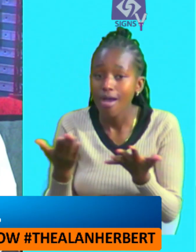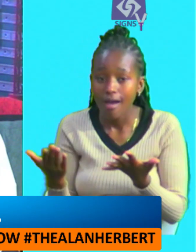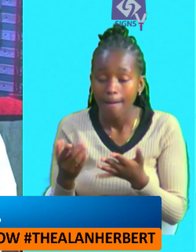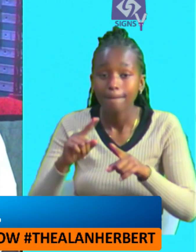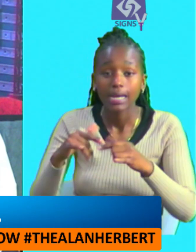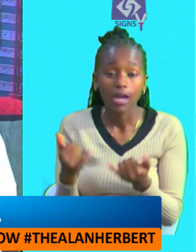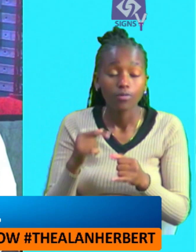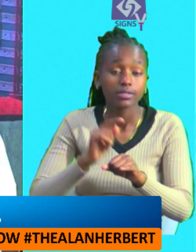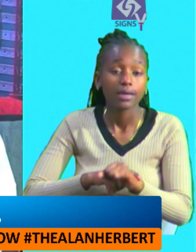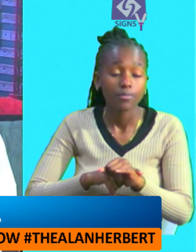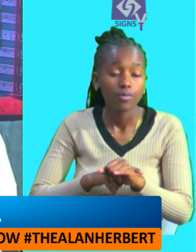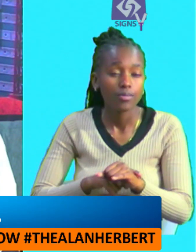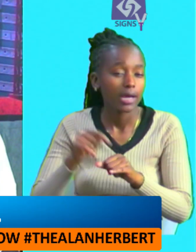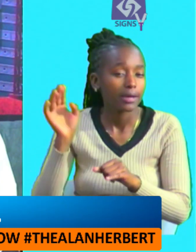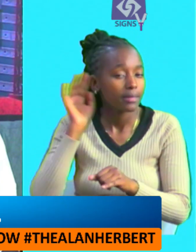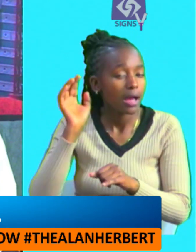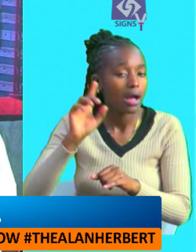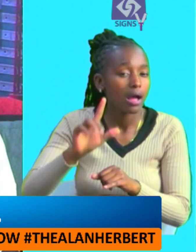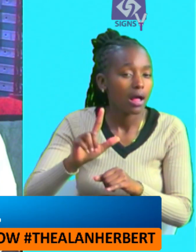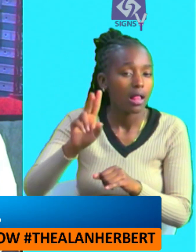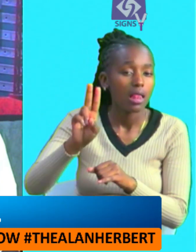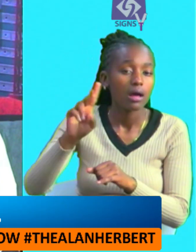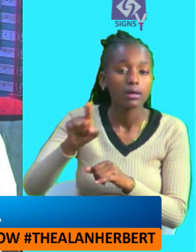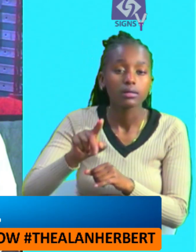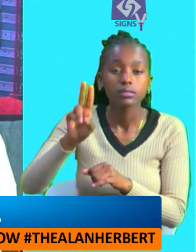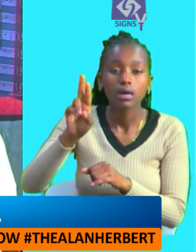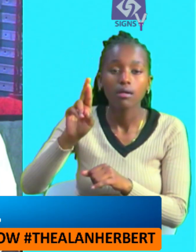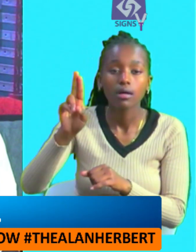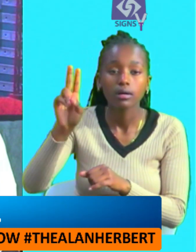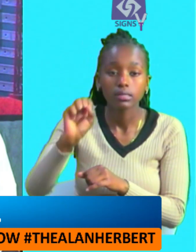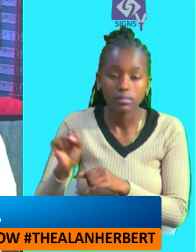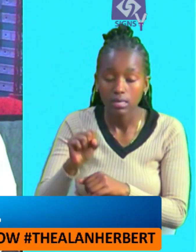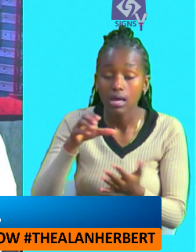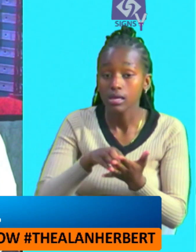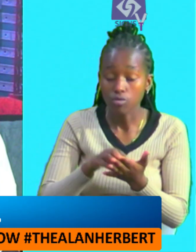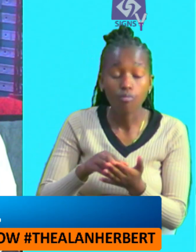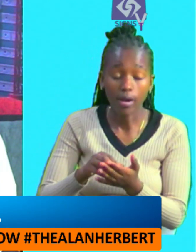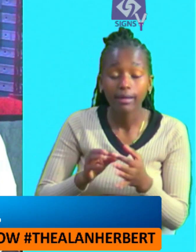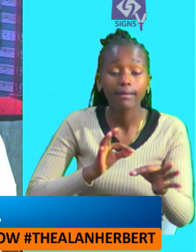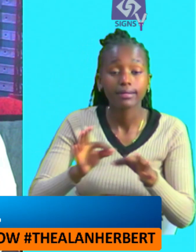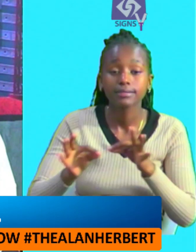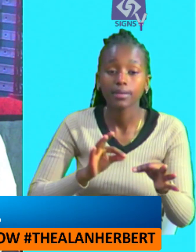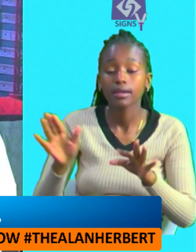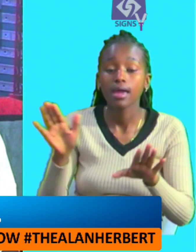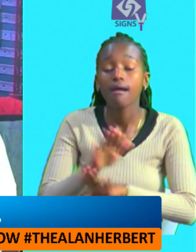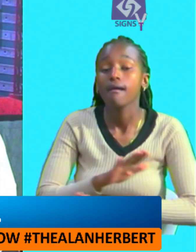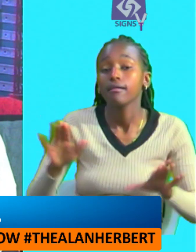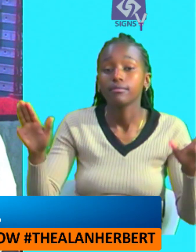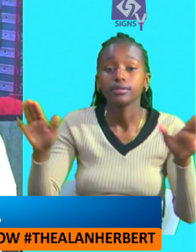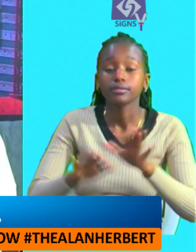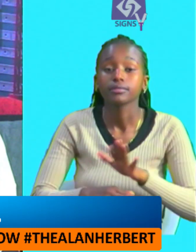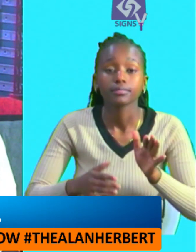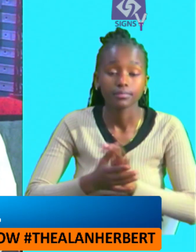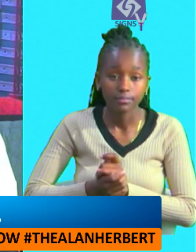The Lazarus Heist is an account of how North Korea is using cyber crime to fund its